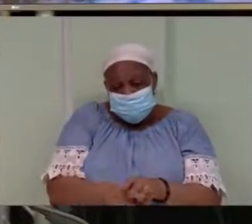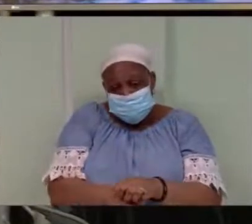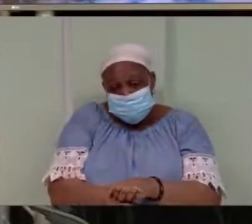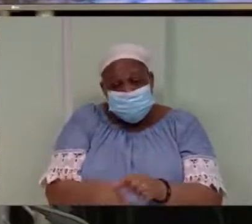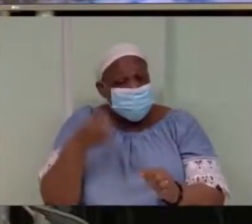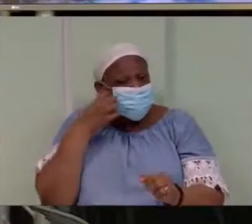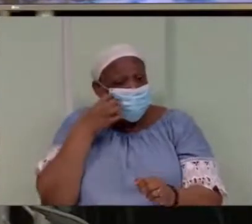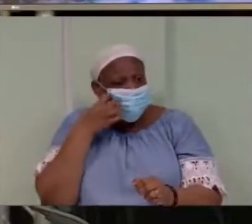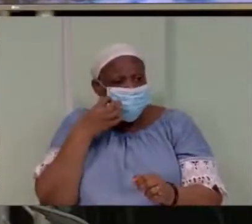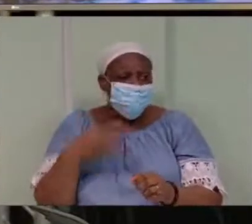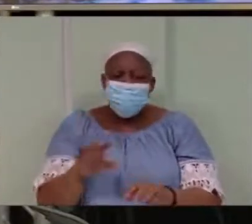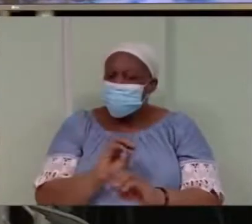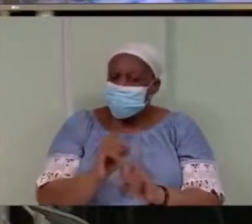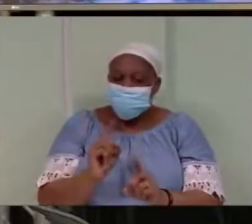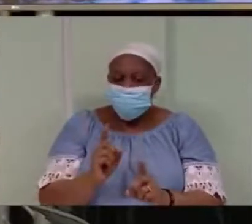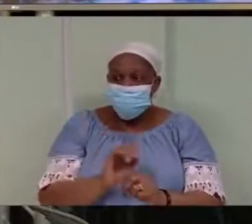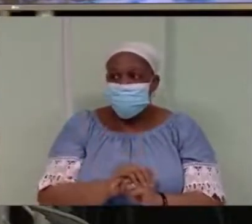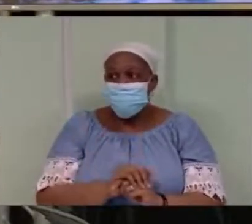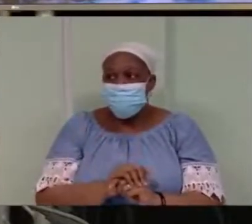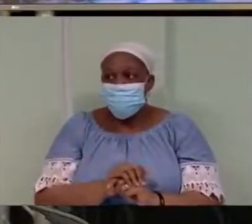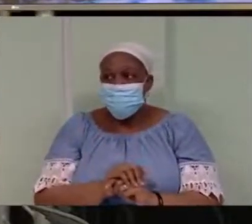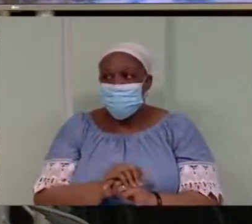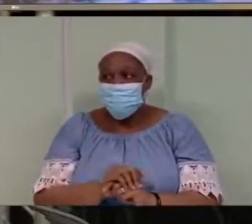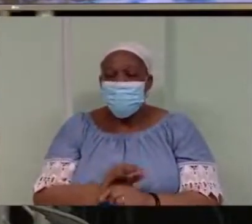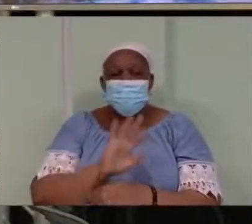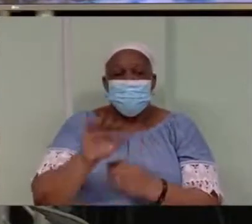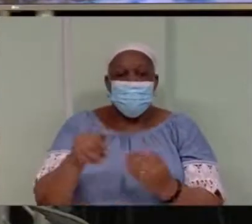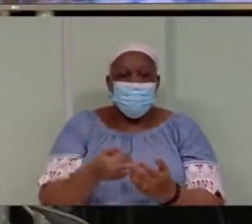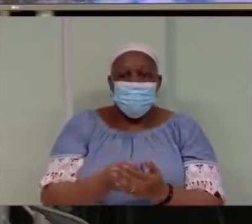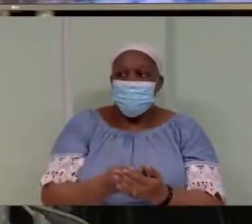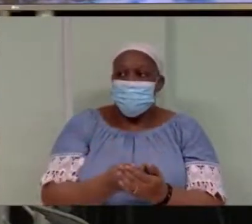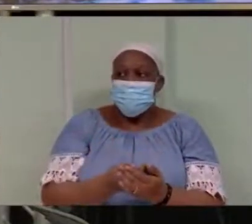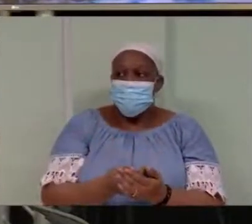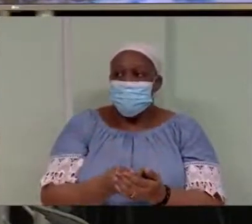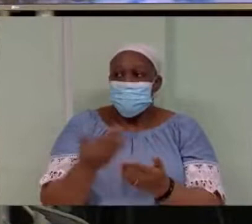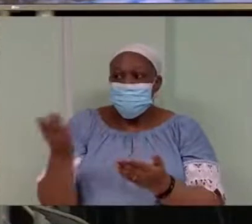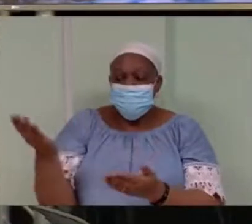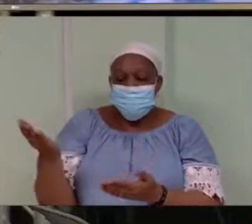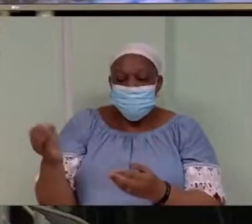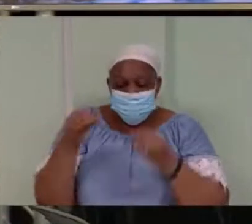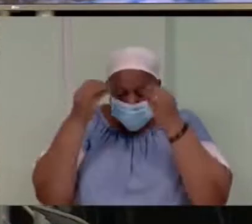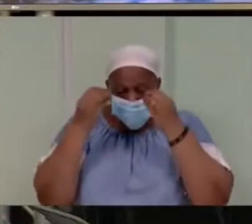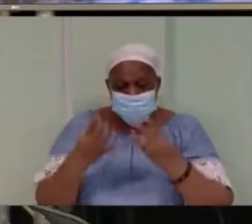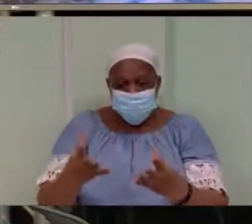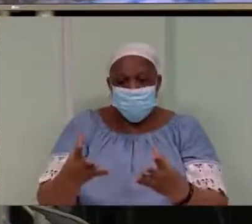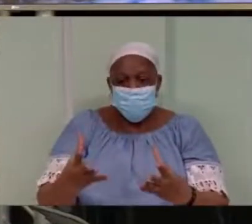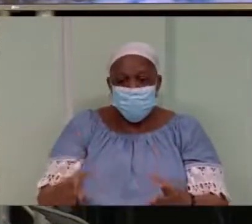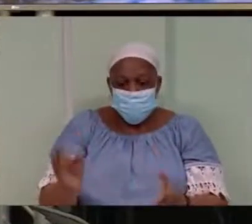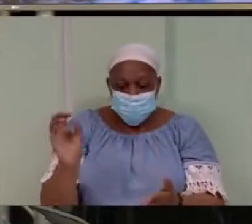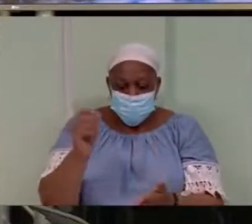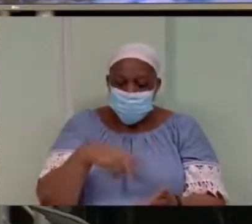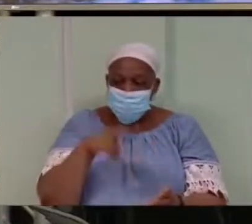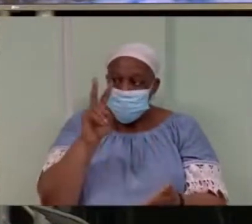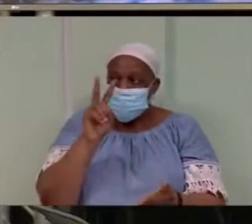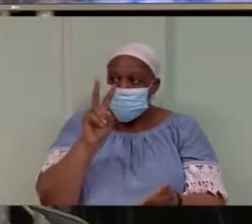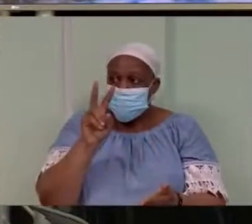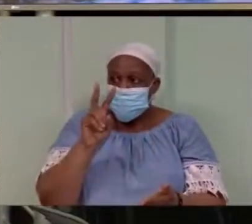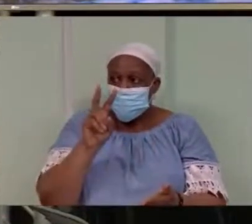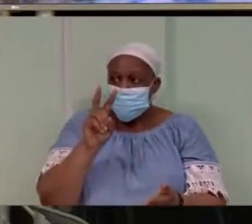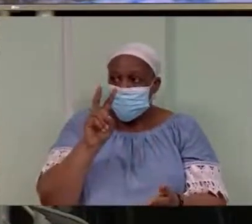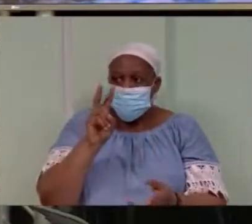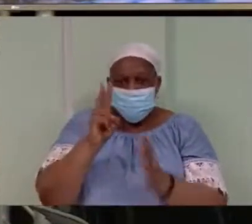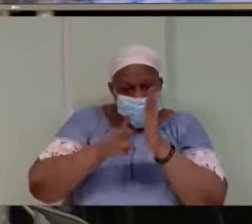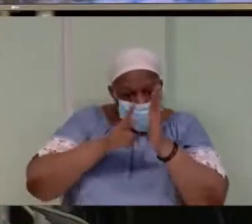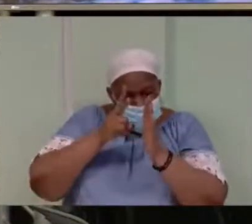presented today will be repackaged in other forms and provided to the public a video and flyers will be